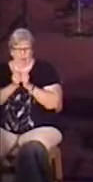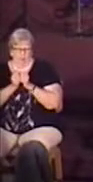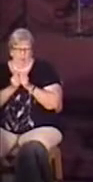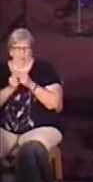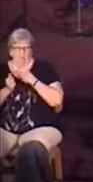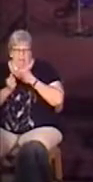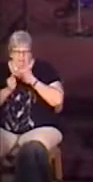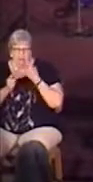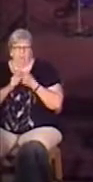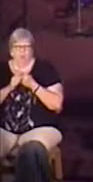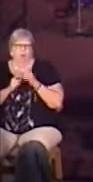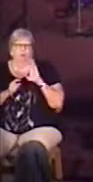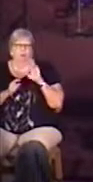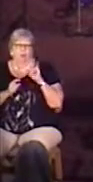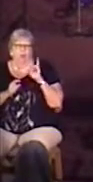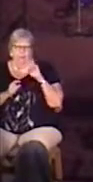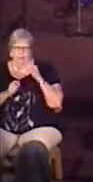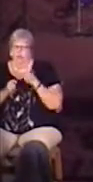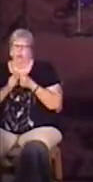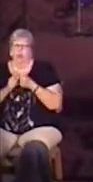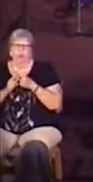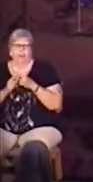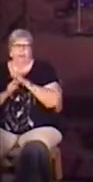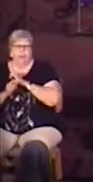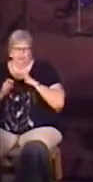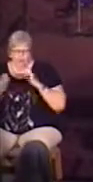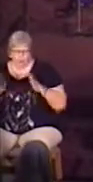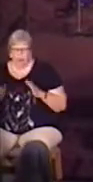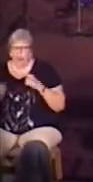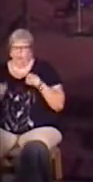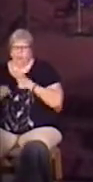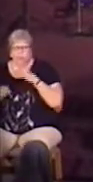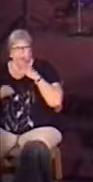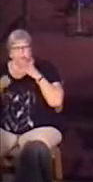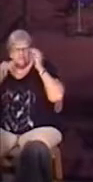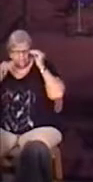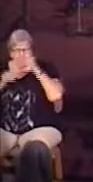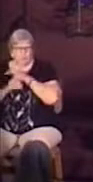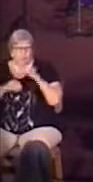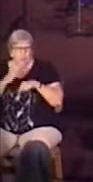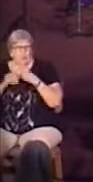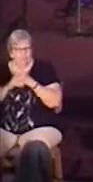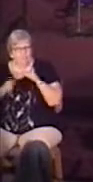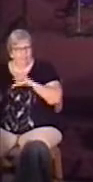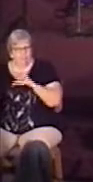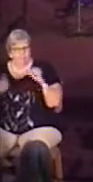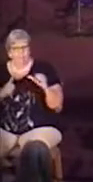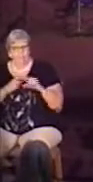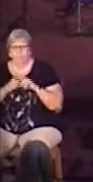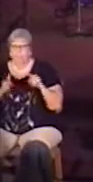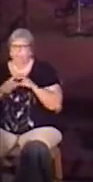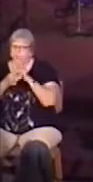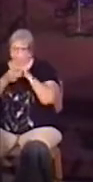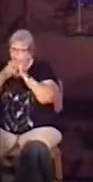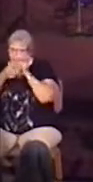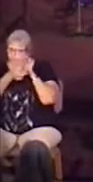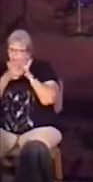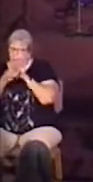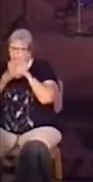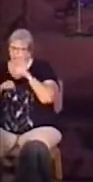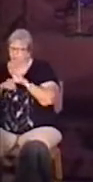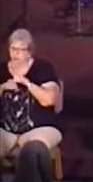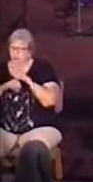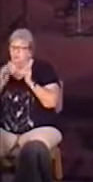or Claude or one of our elders, and we will teach you about what the Bible says about baptism. But a unified church is built on